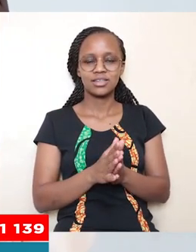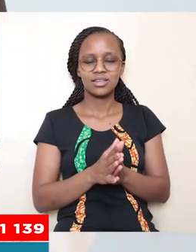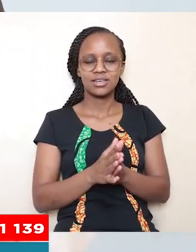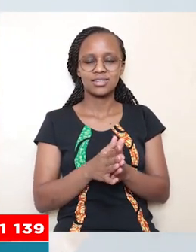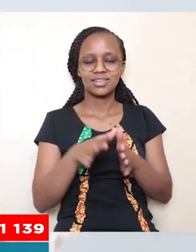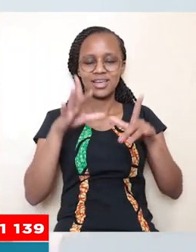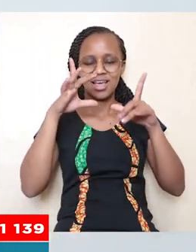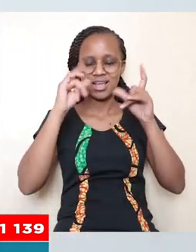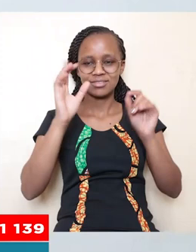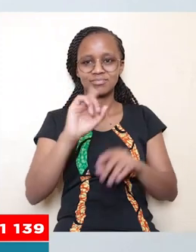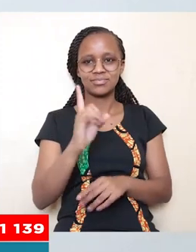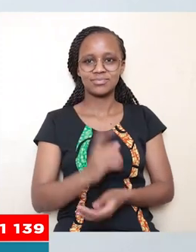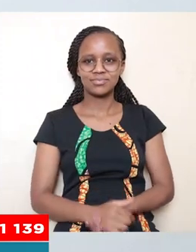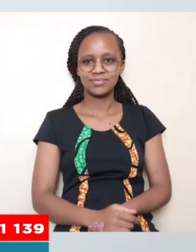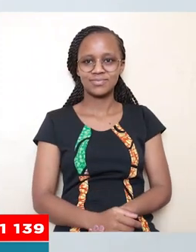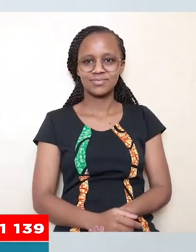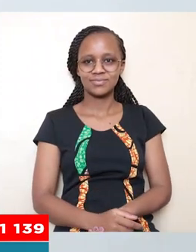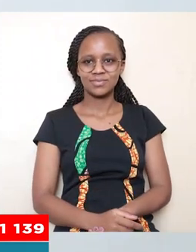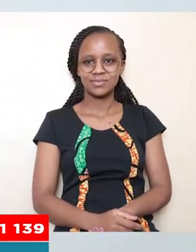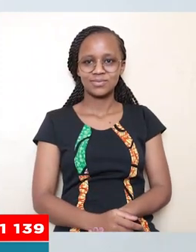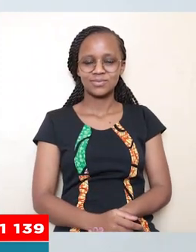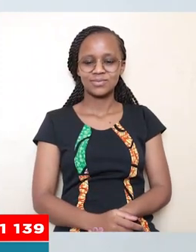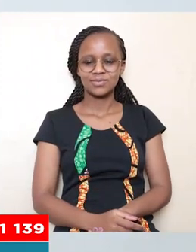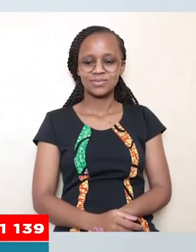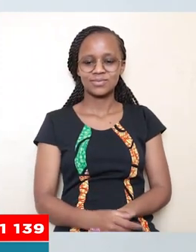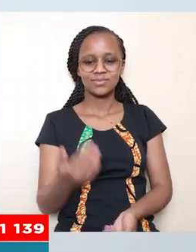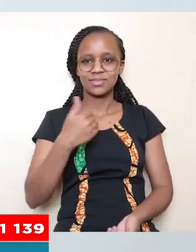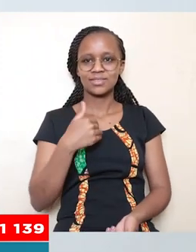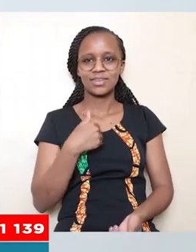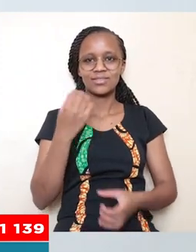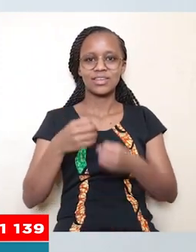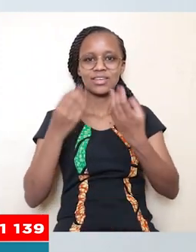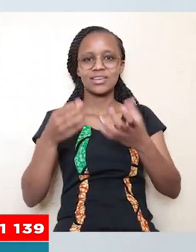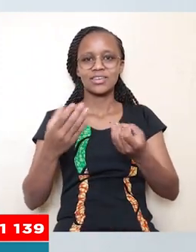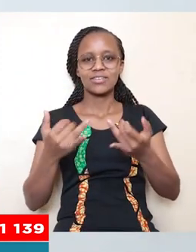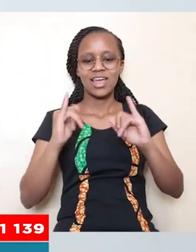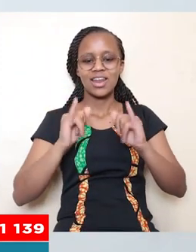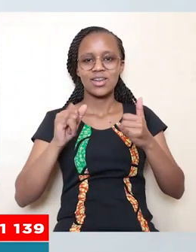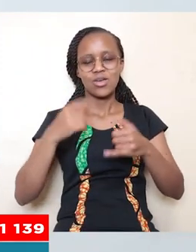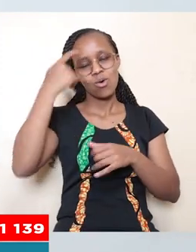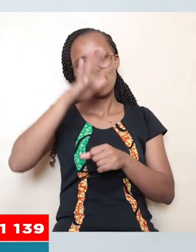imefugwa. Now all of a sudden, he has been given some new wisdom.